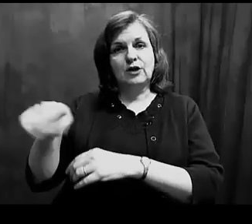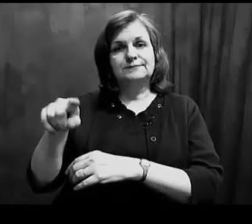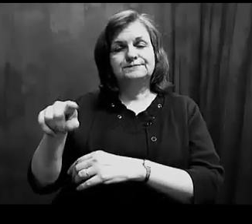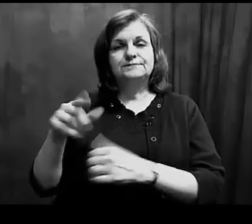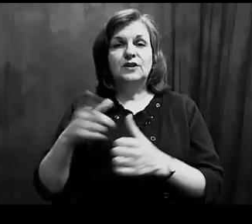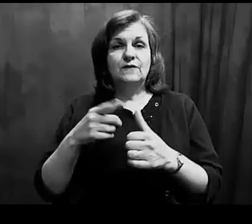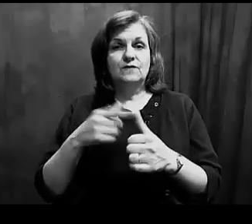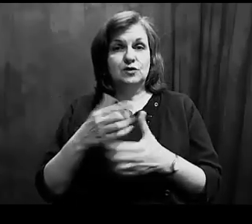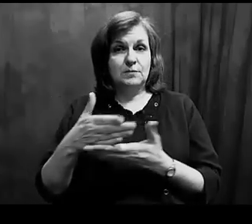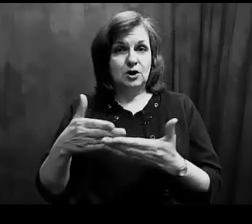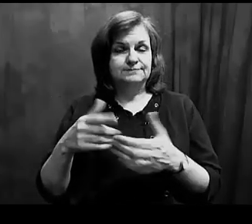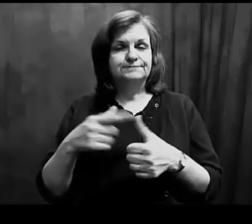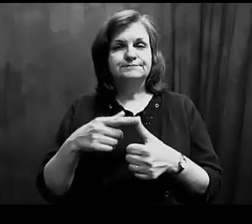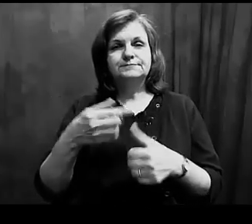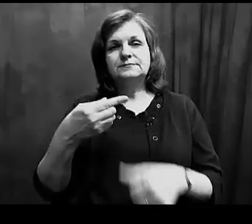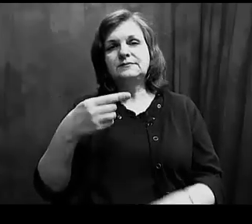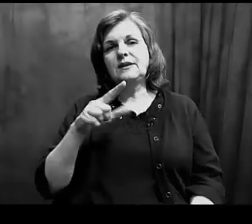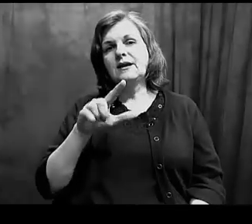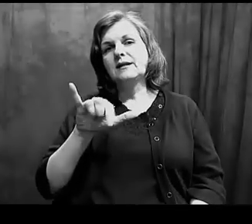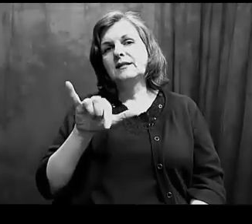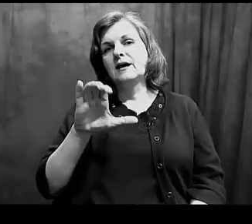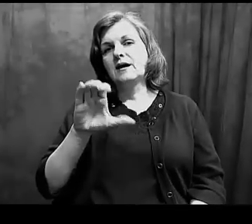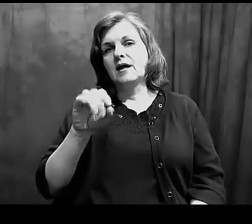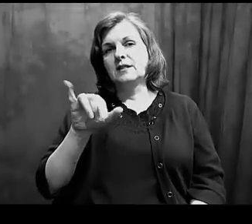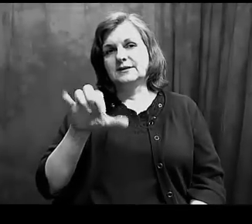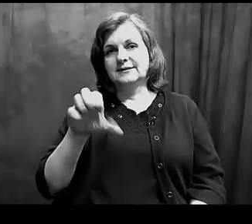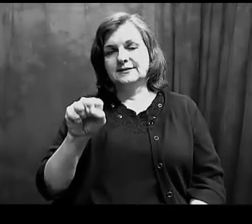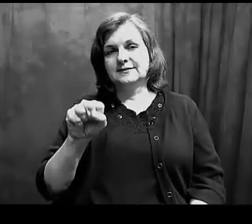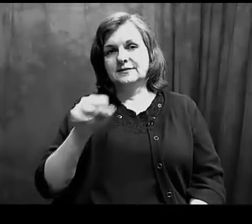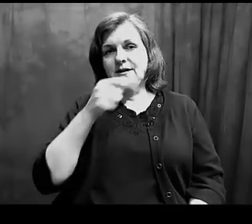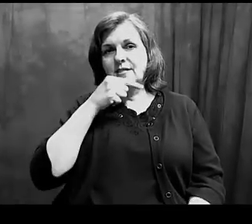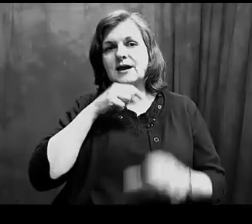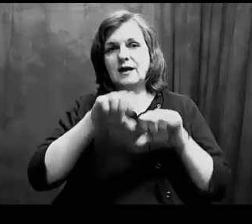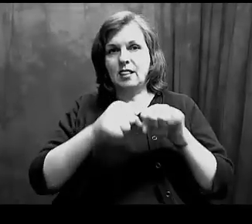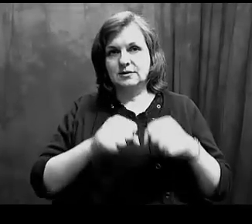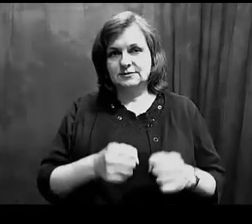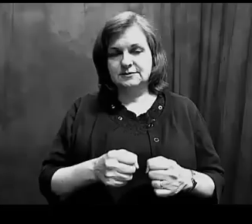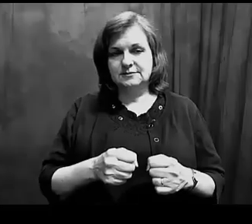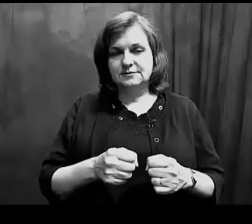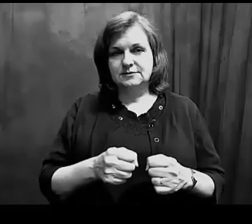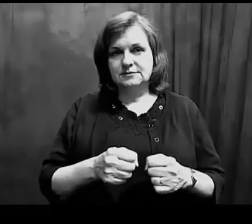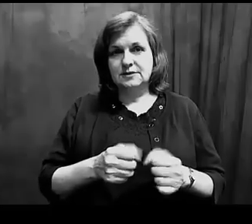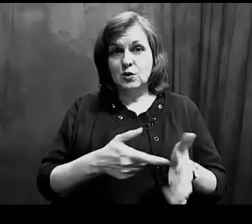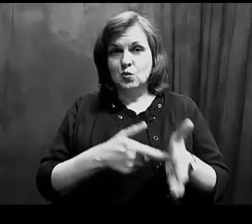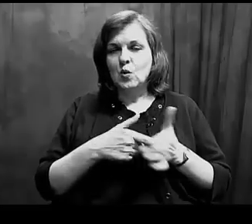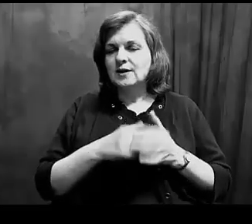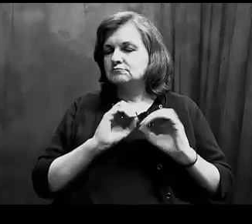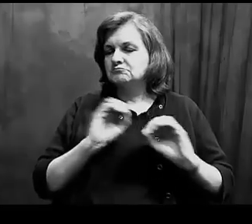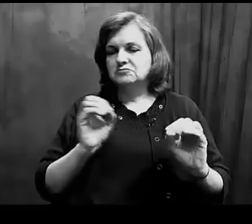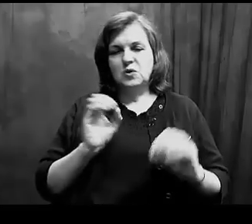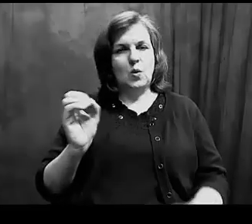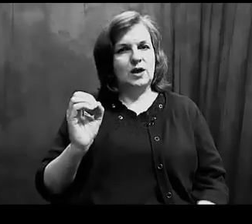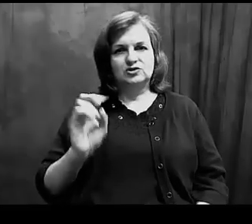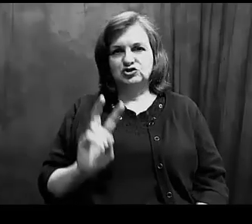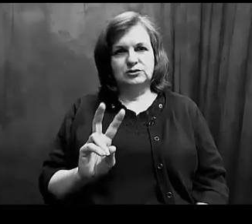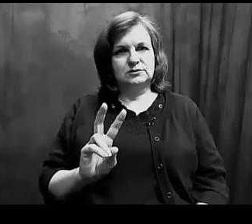good animations out there to show you that. So stage 1 is glycolysis. This requires no